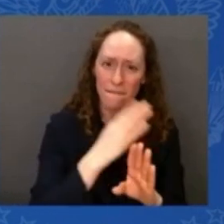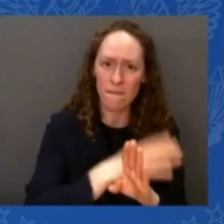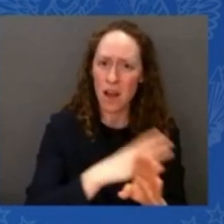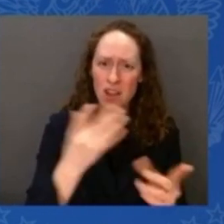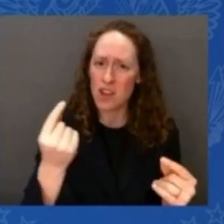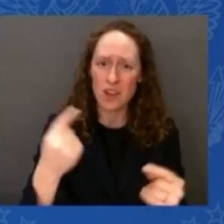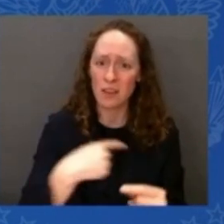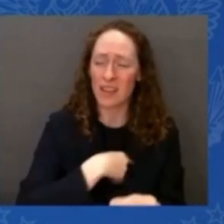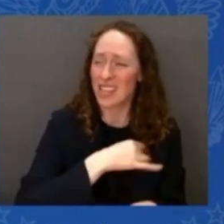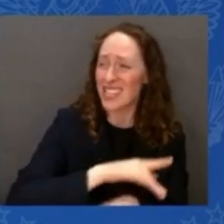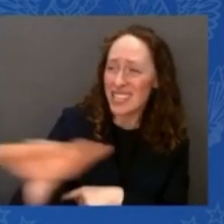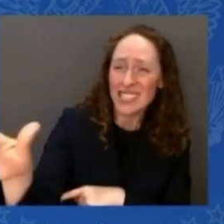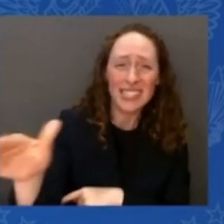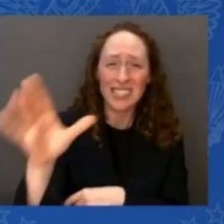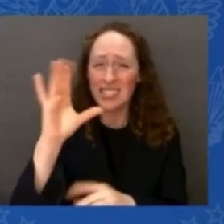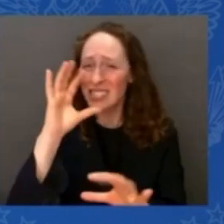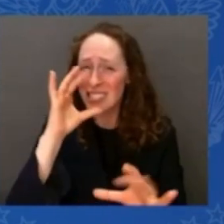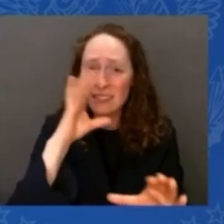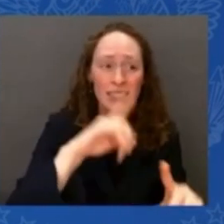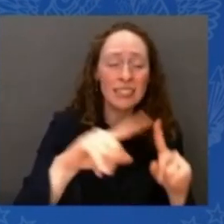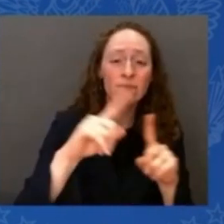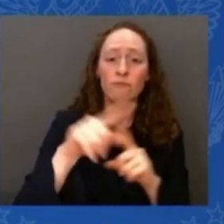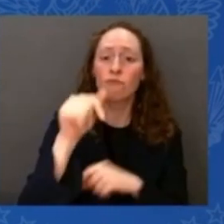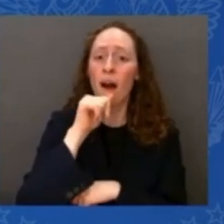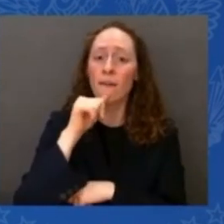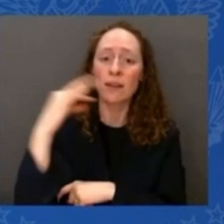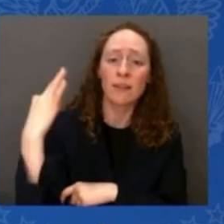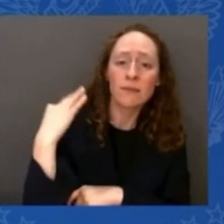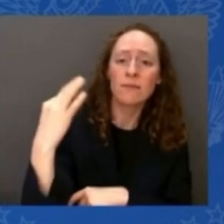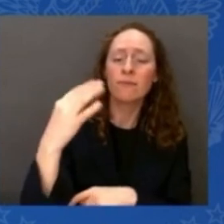did what we were supposed to do, and we were denied coverage.